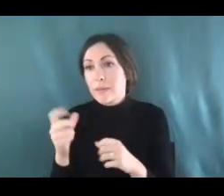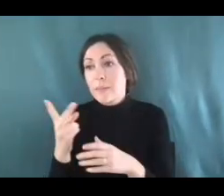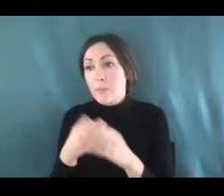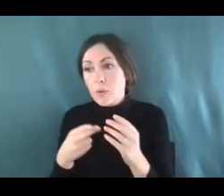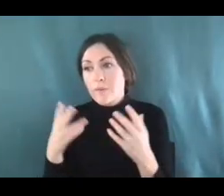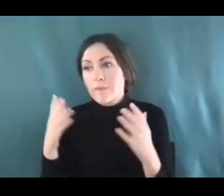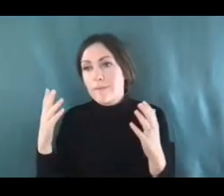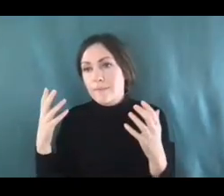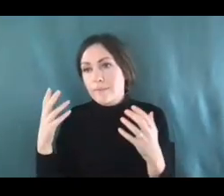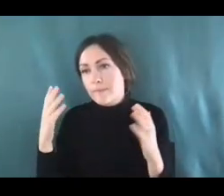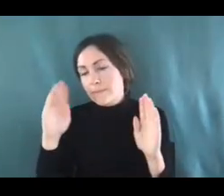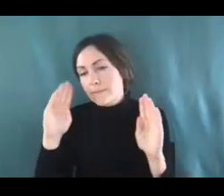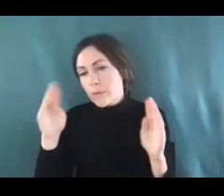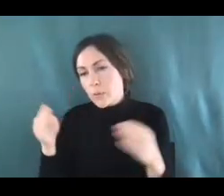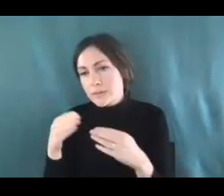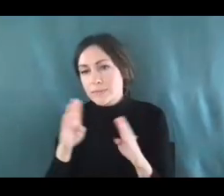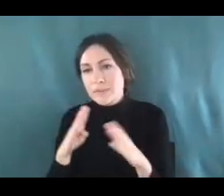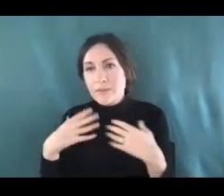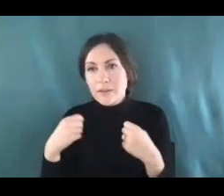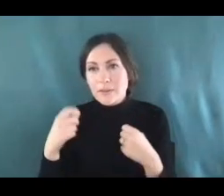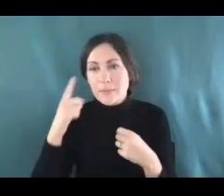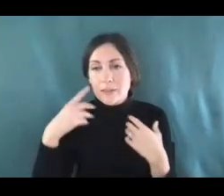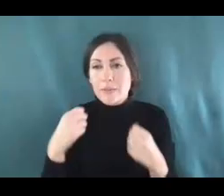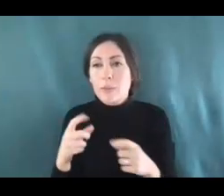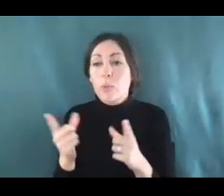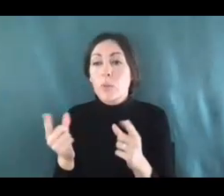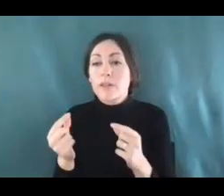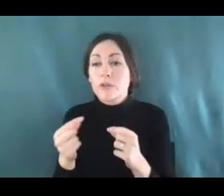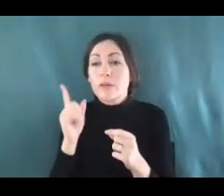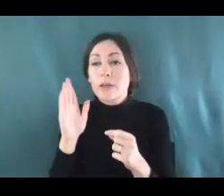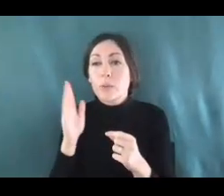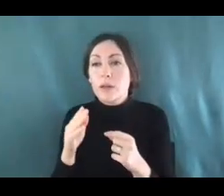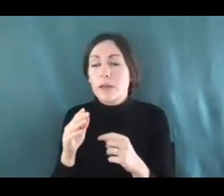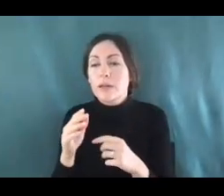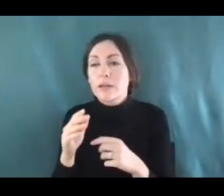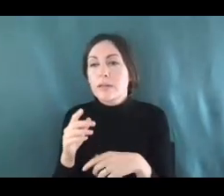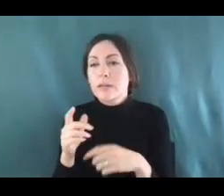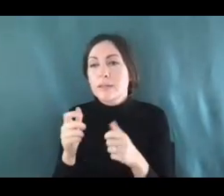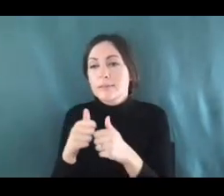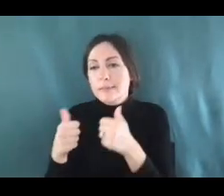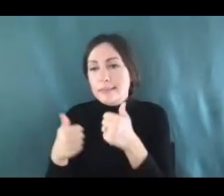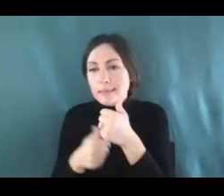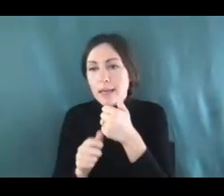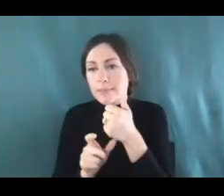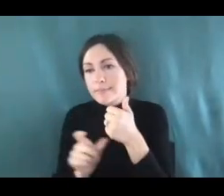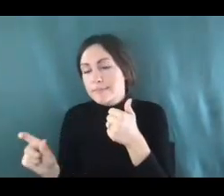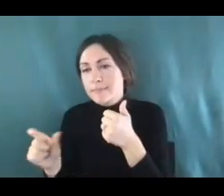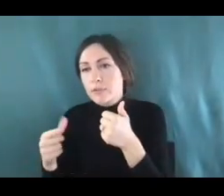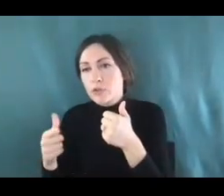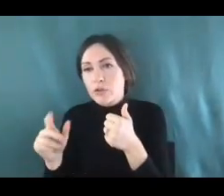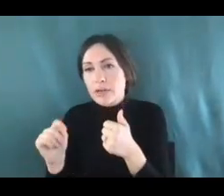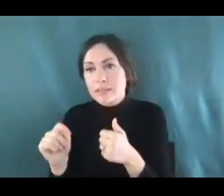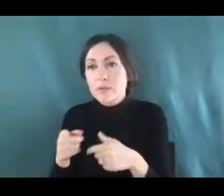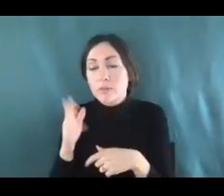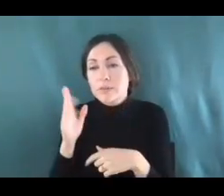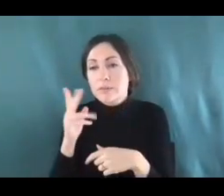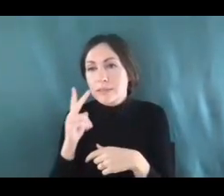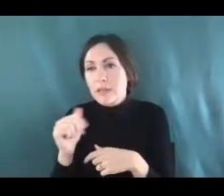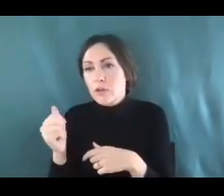health. However, what they tend to do is sub-grant out to other initiatives. So for example, UMC Healthy Living Institute has